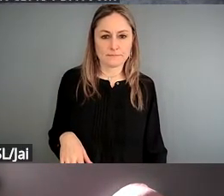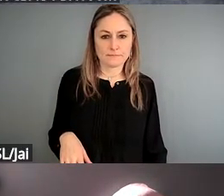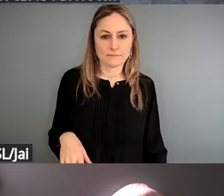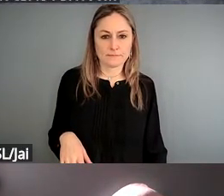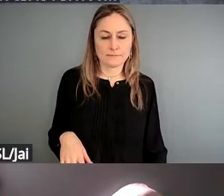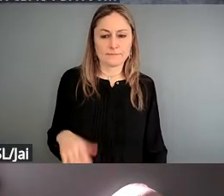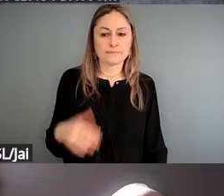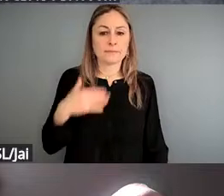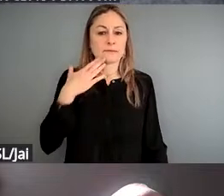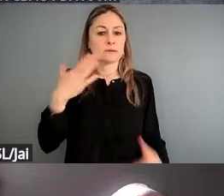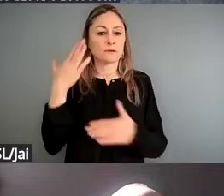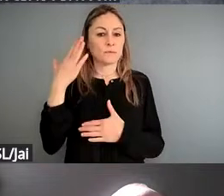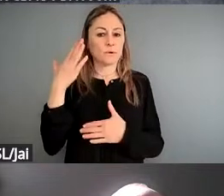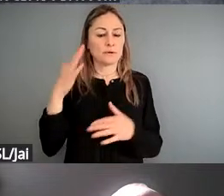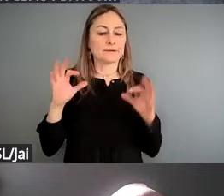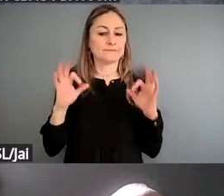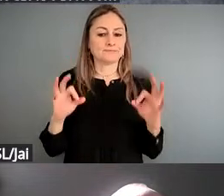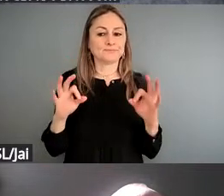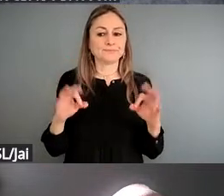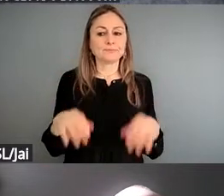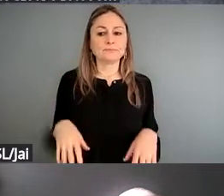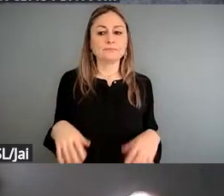Hi, good morning, folks. Thank you.